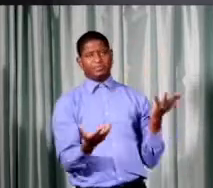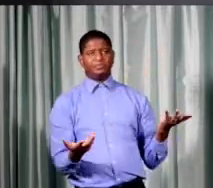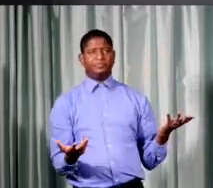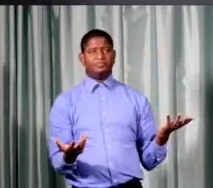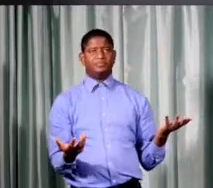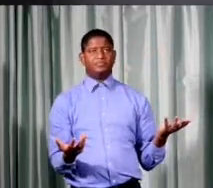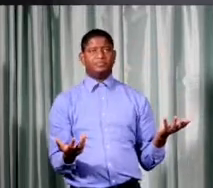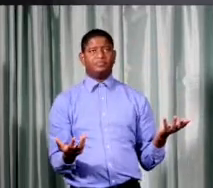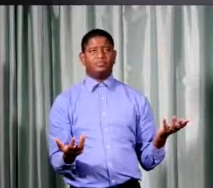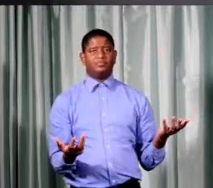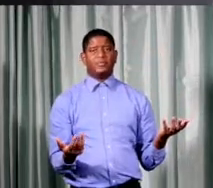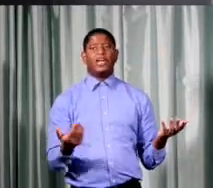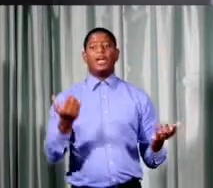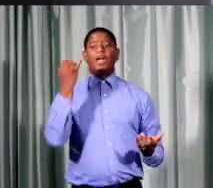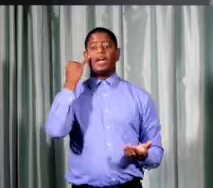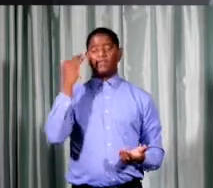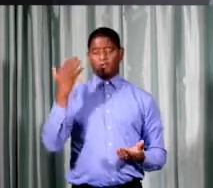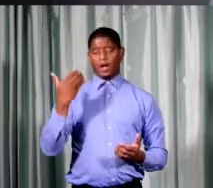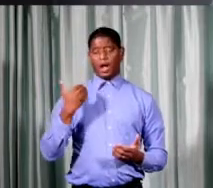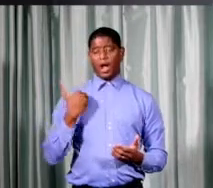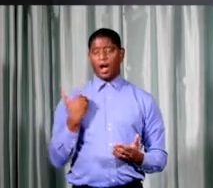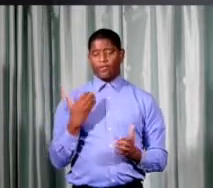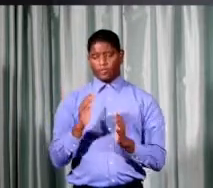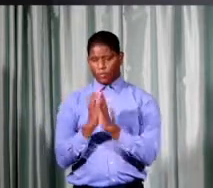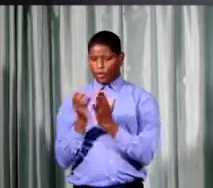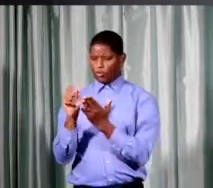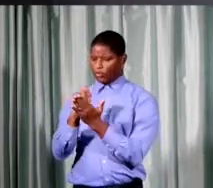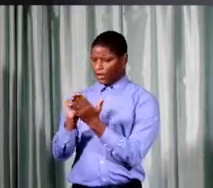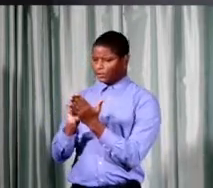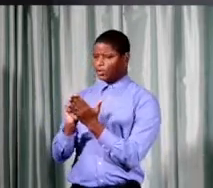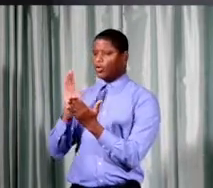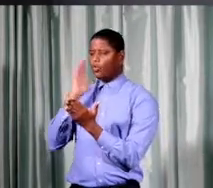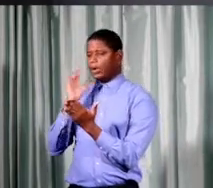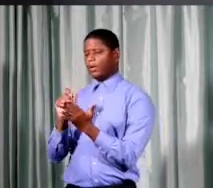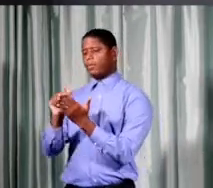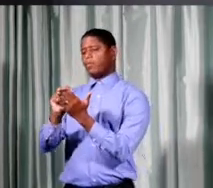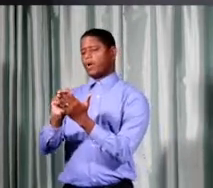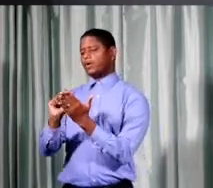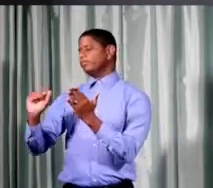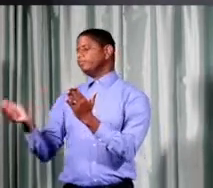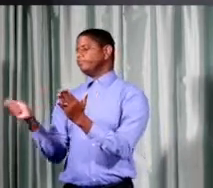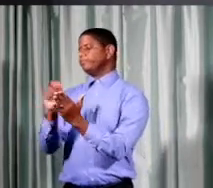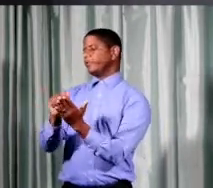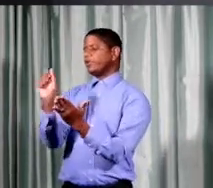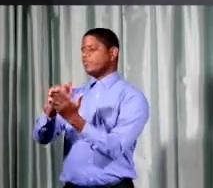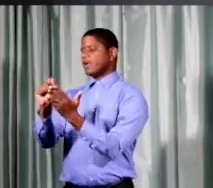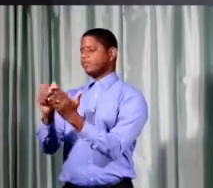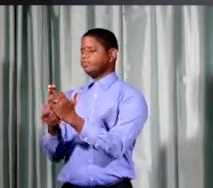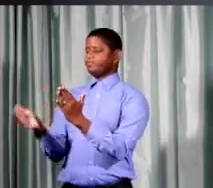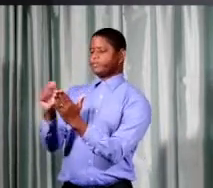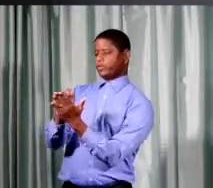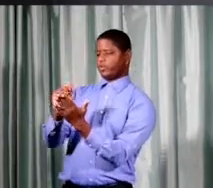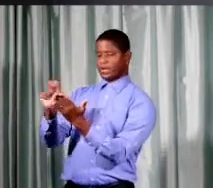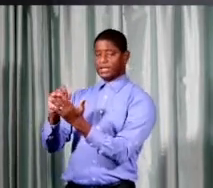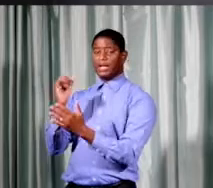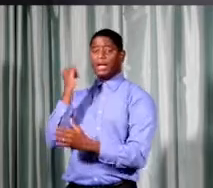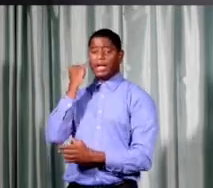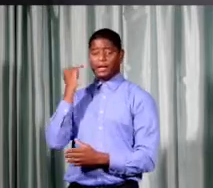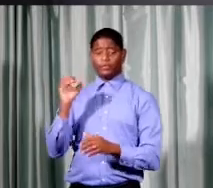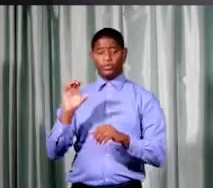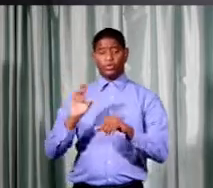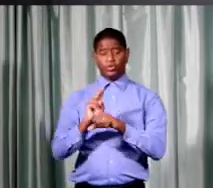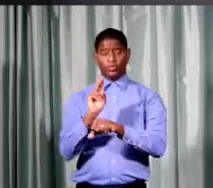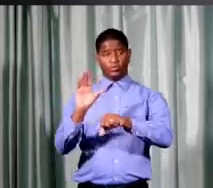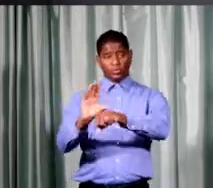are physically moving the balances. If you create something in Excel or you're using